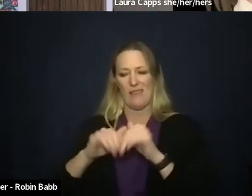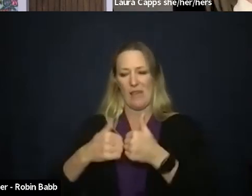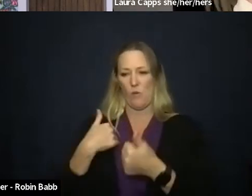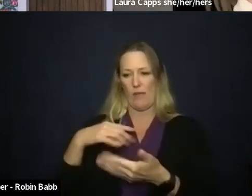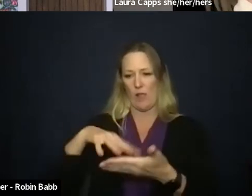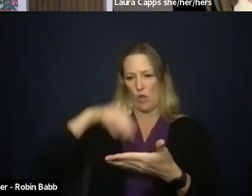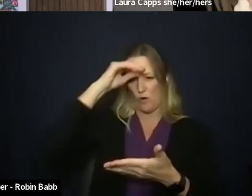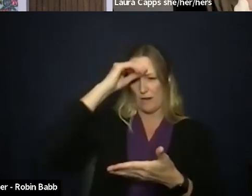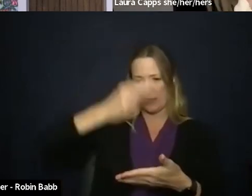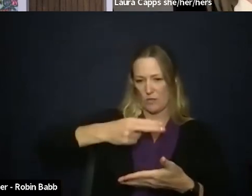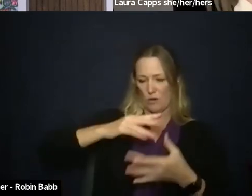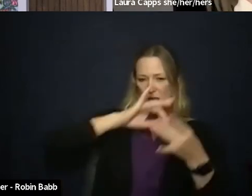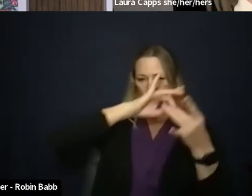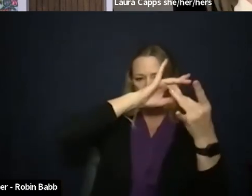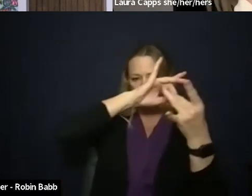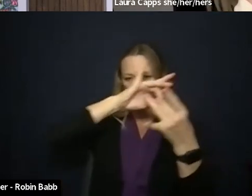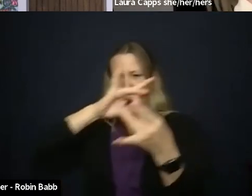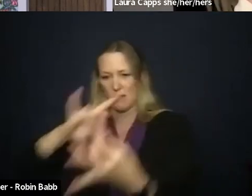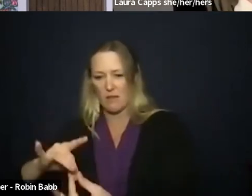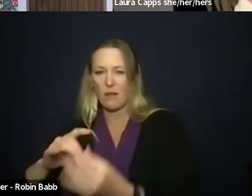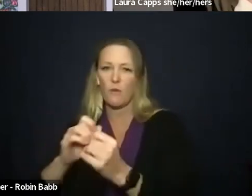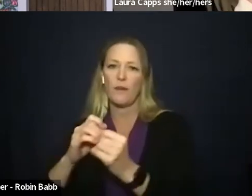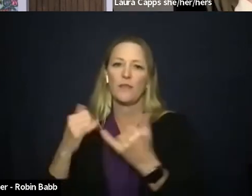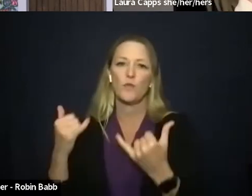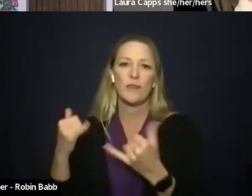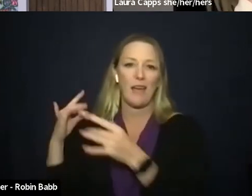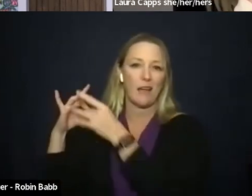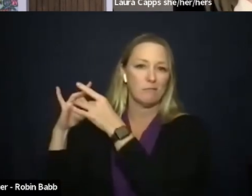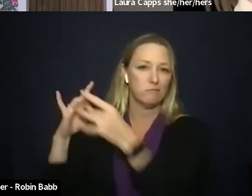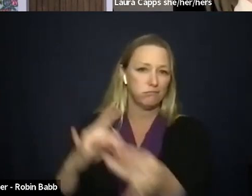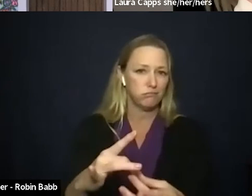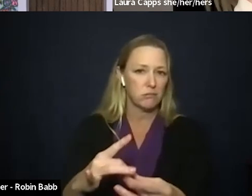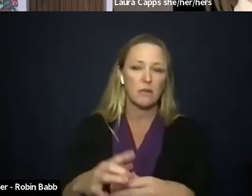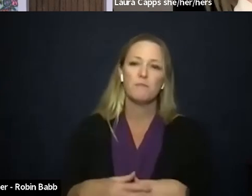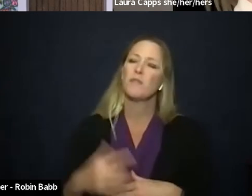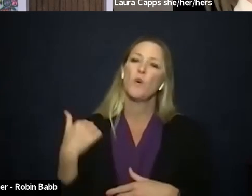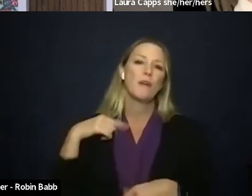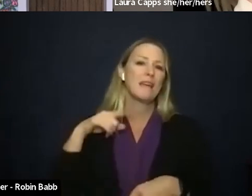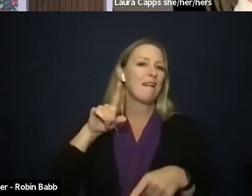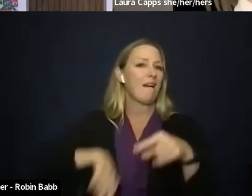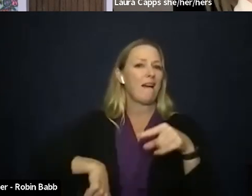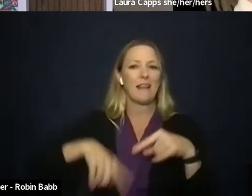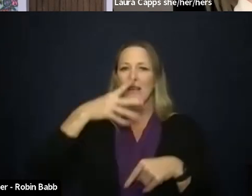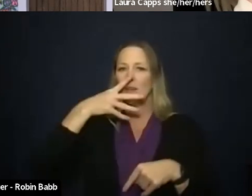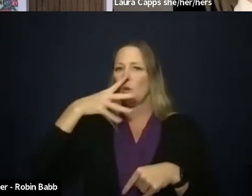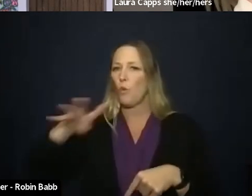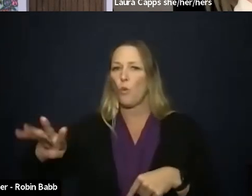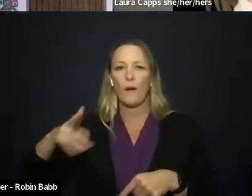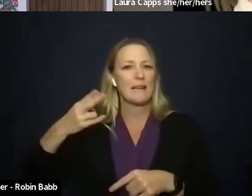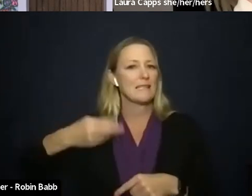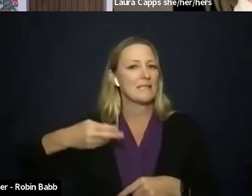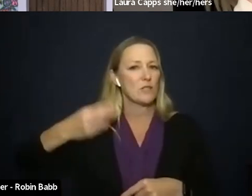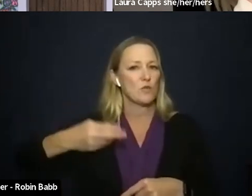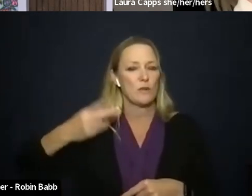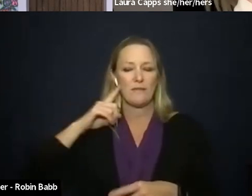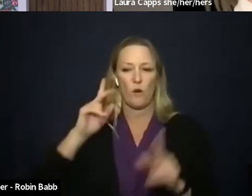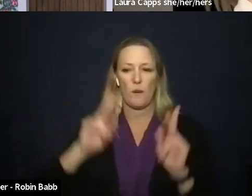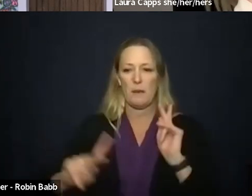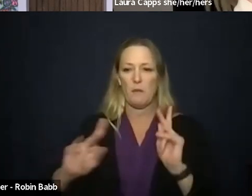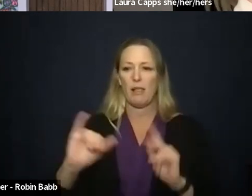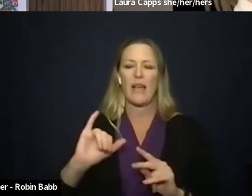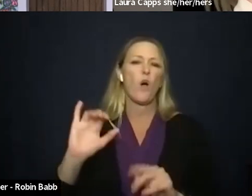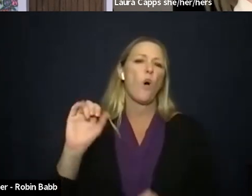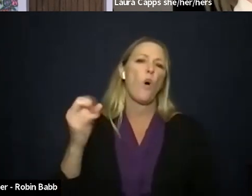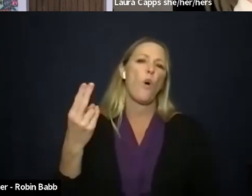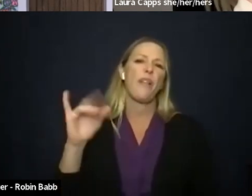that to the things that we're doing today and we must not continue to ignore the histories of folks as if it was happening in another